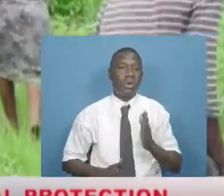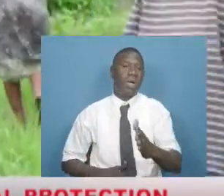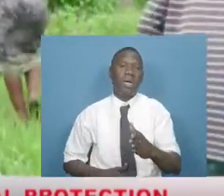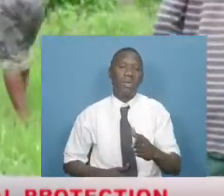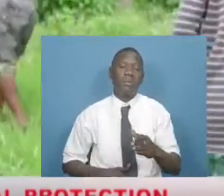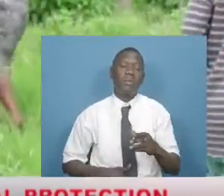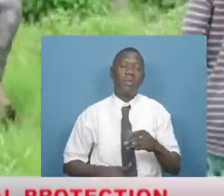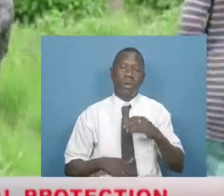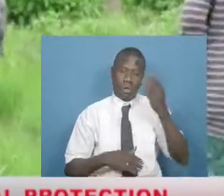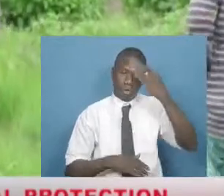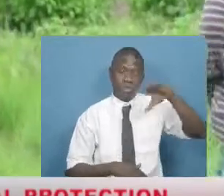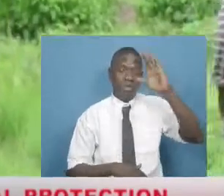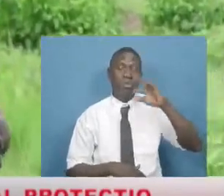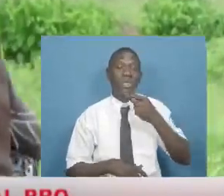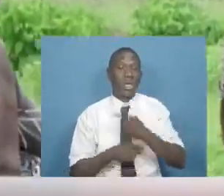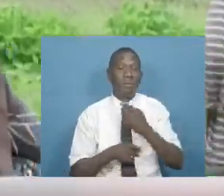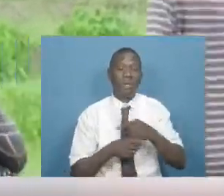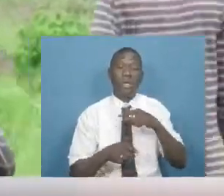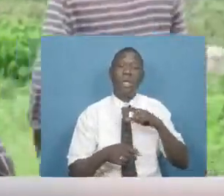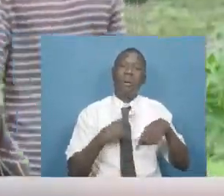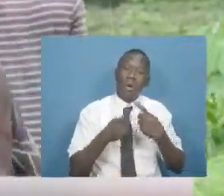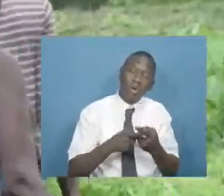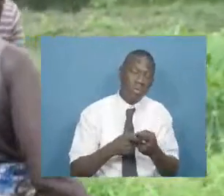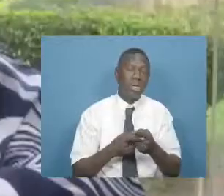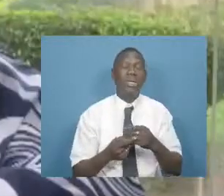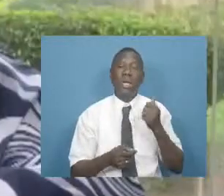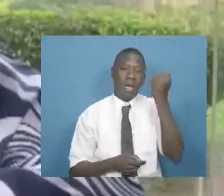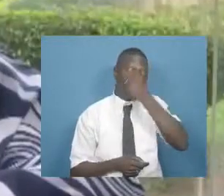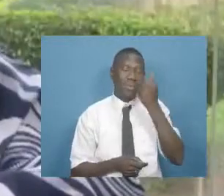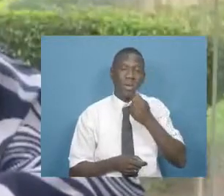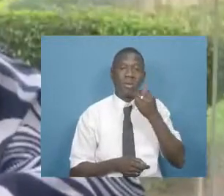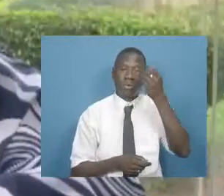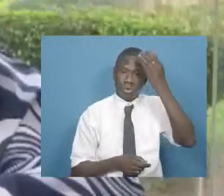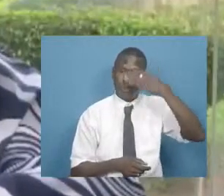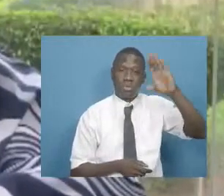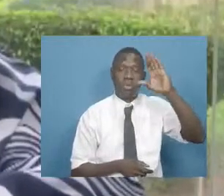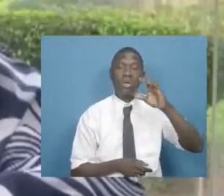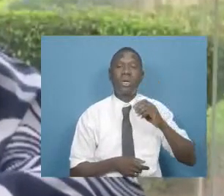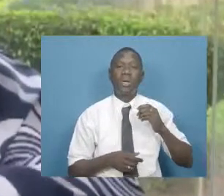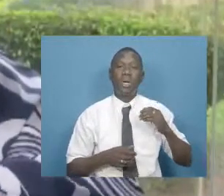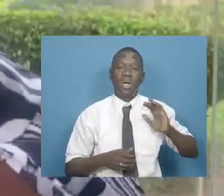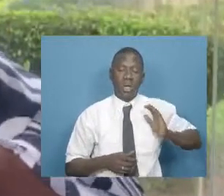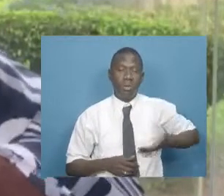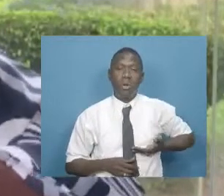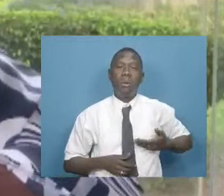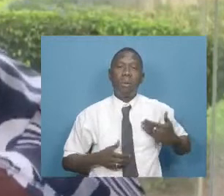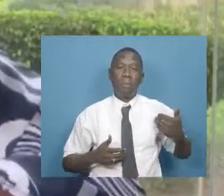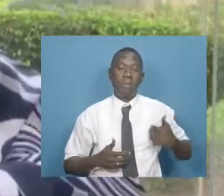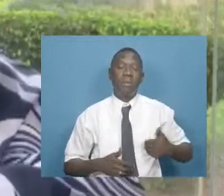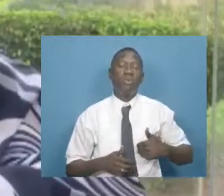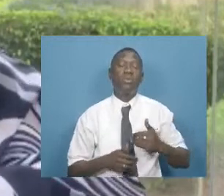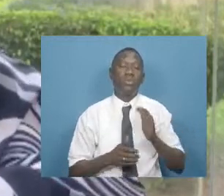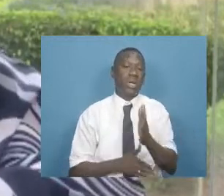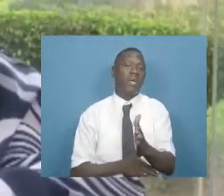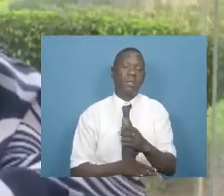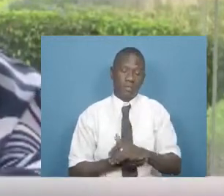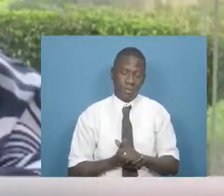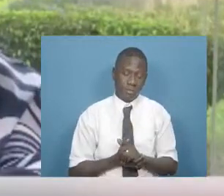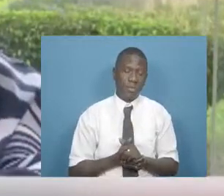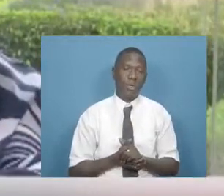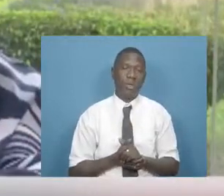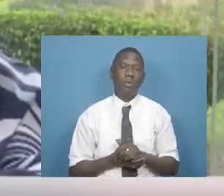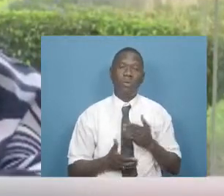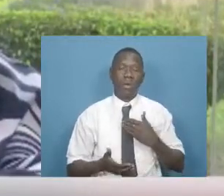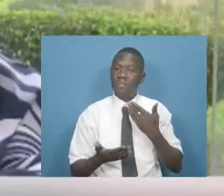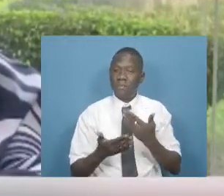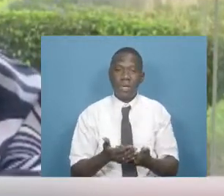is with the African Commission on Human and People's Rights. I will be happy to inform you that at our just concluded 69th